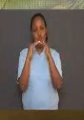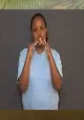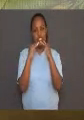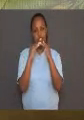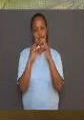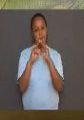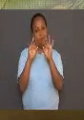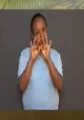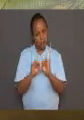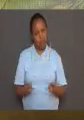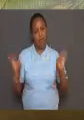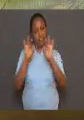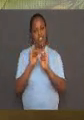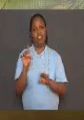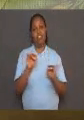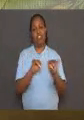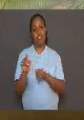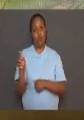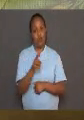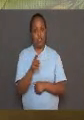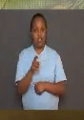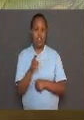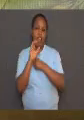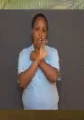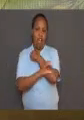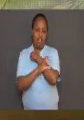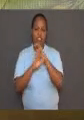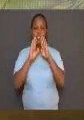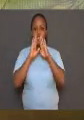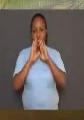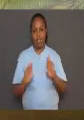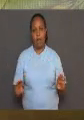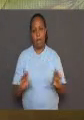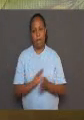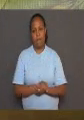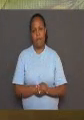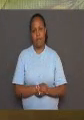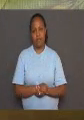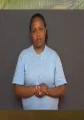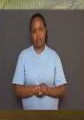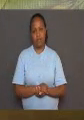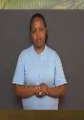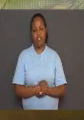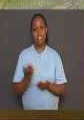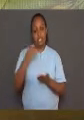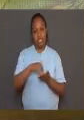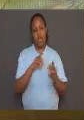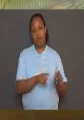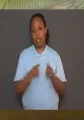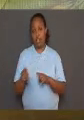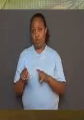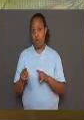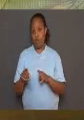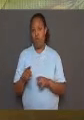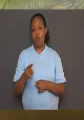is essential to the peace of the country. It is also